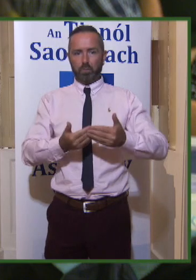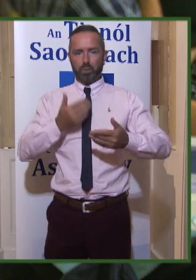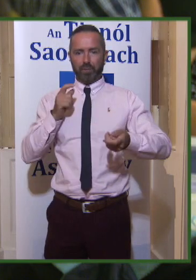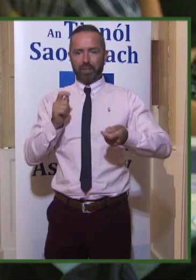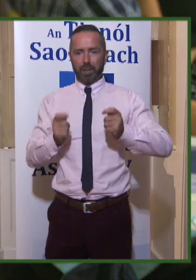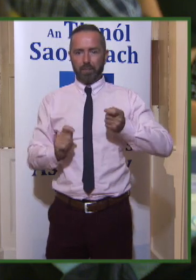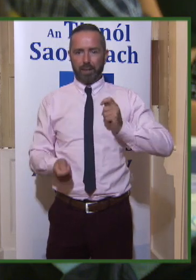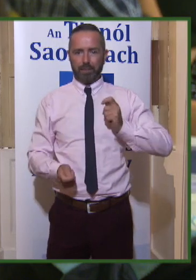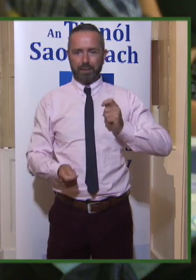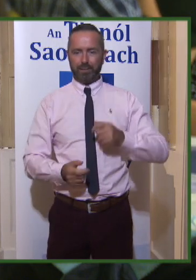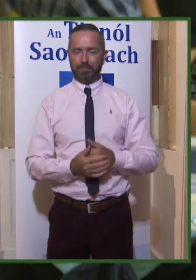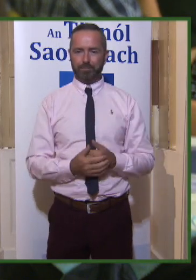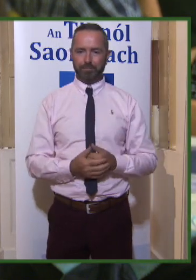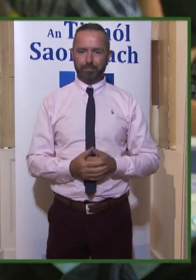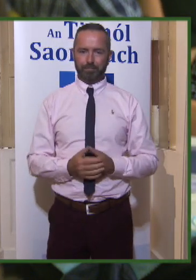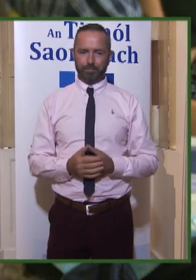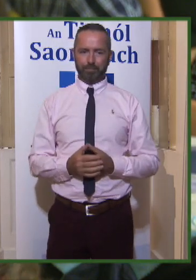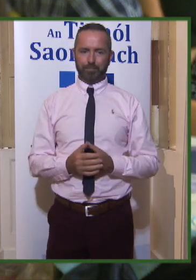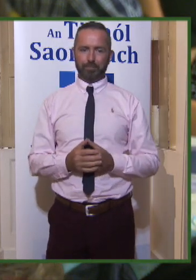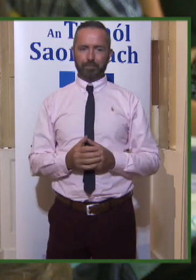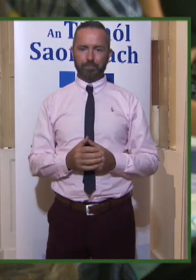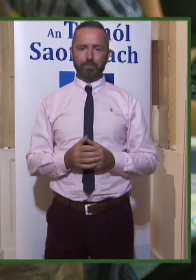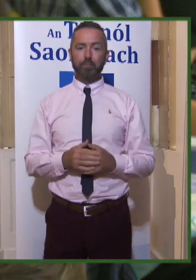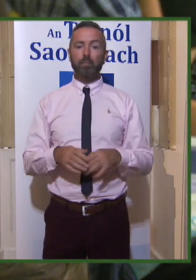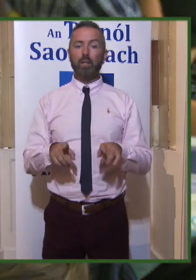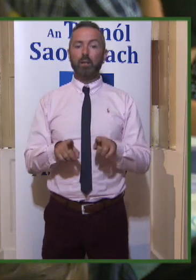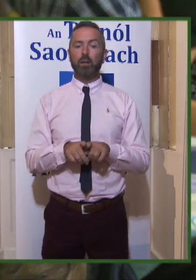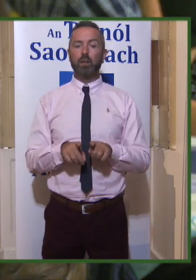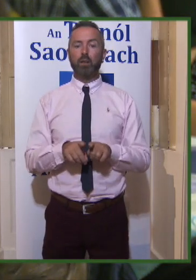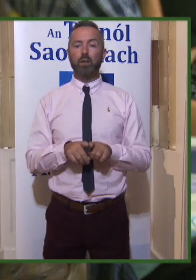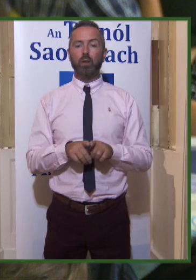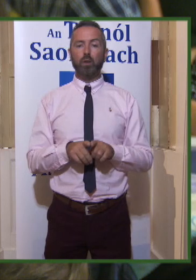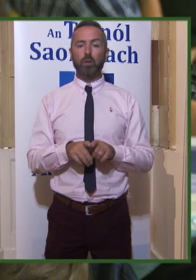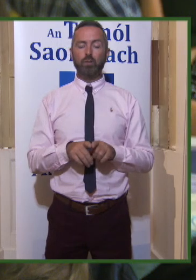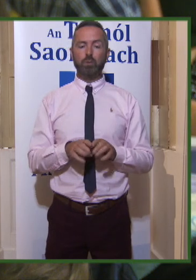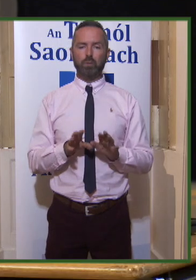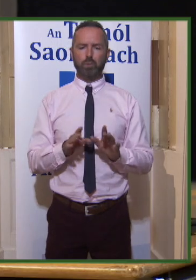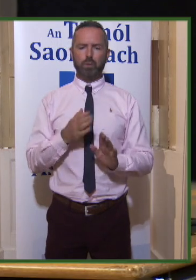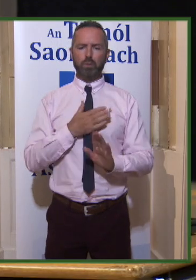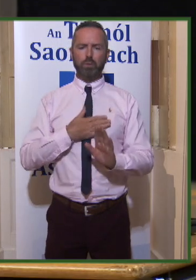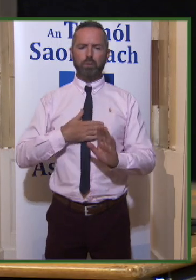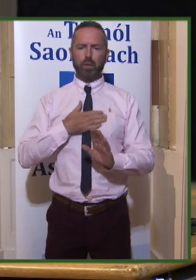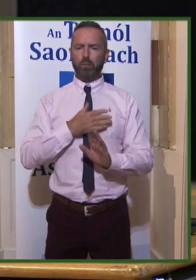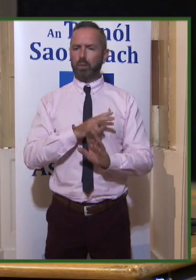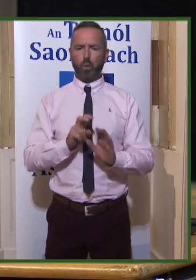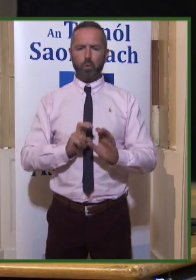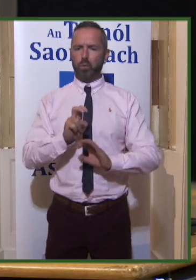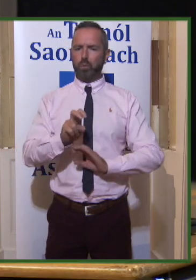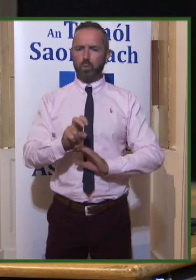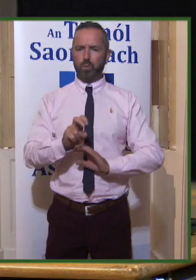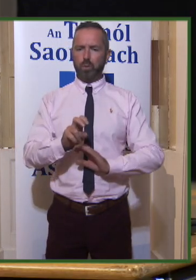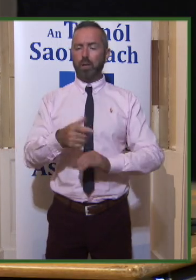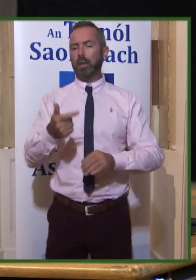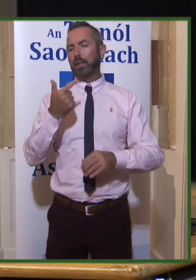question about secretarial support. Yeah, and also we wondered. Sorry. Just if this is a second amendment